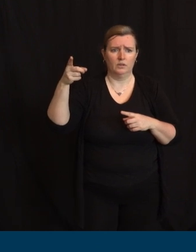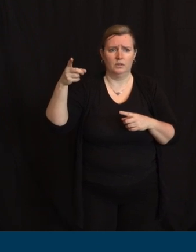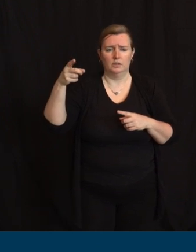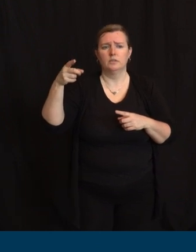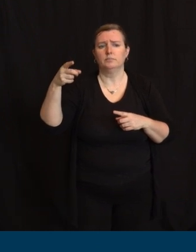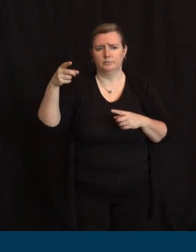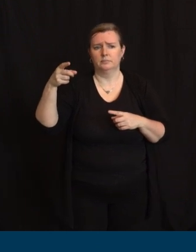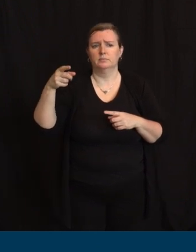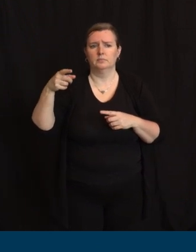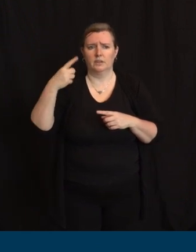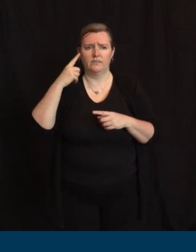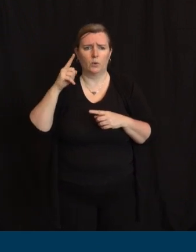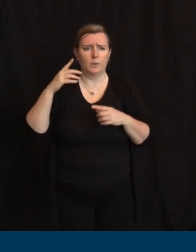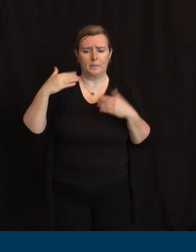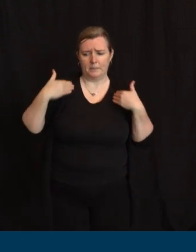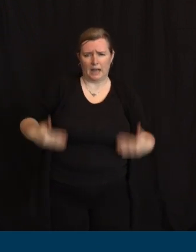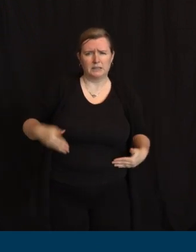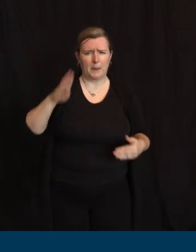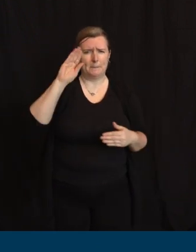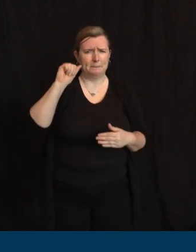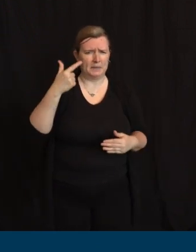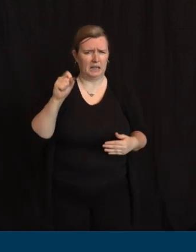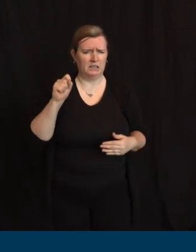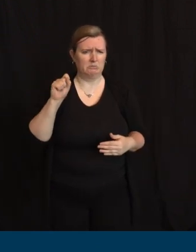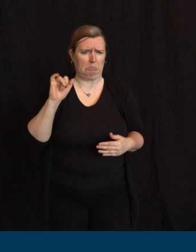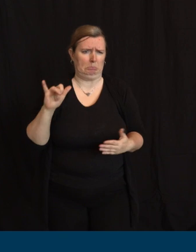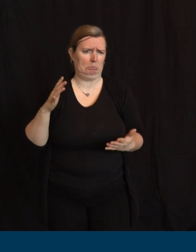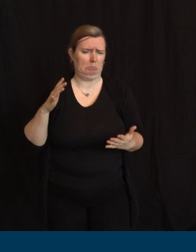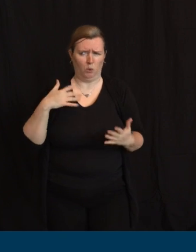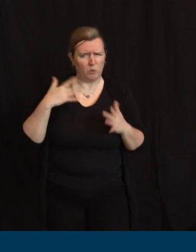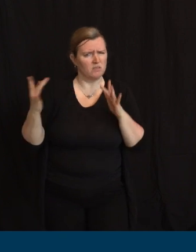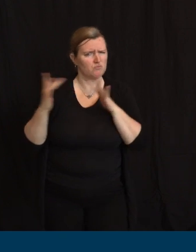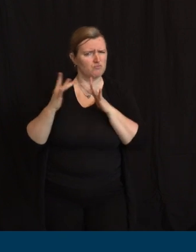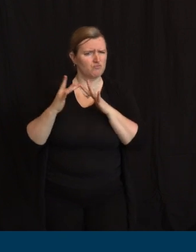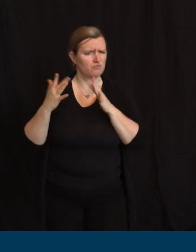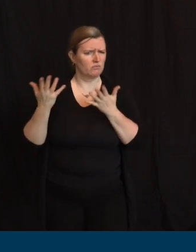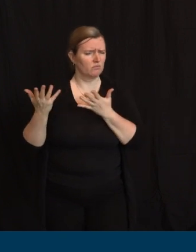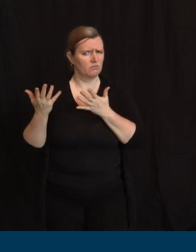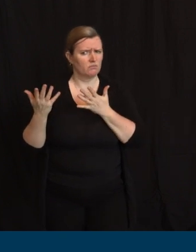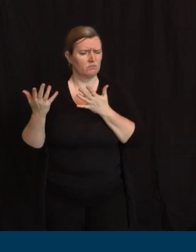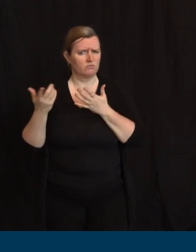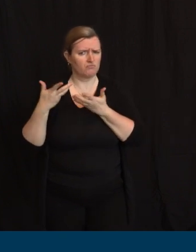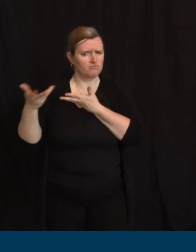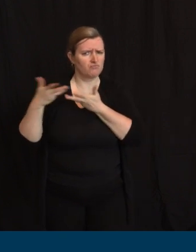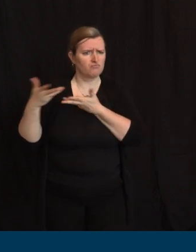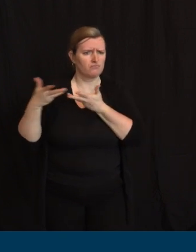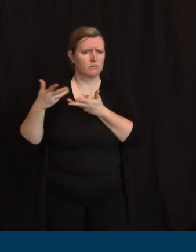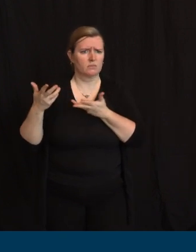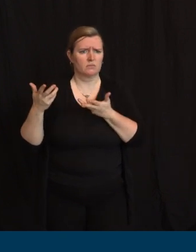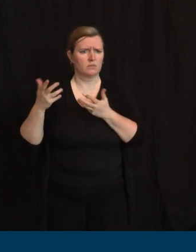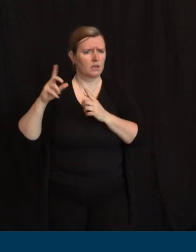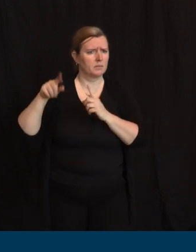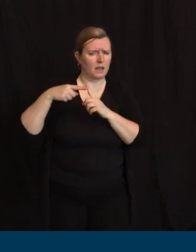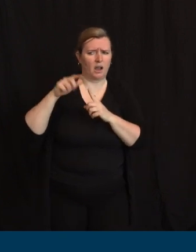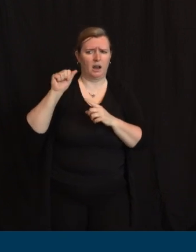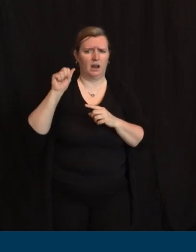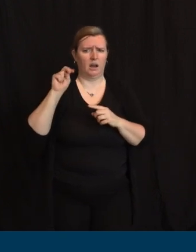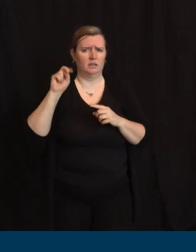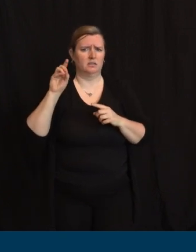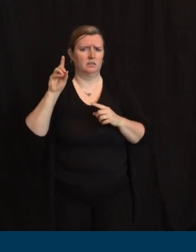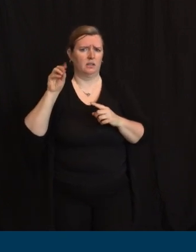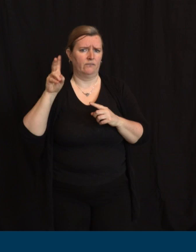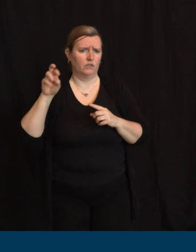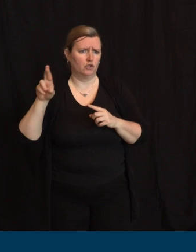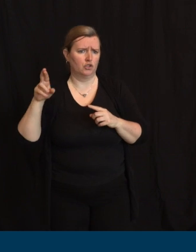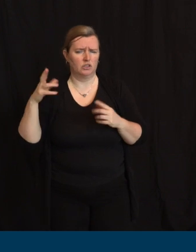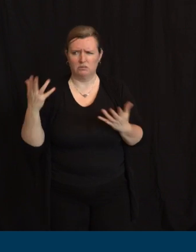lot today, including on the Andover situation. Is it a press conference with governors? I thought it was just a video call. Is the press part of that,